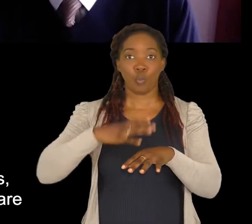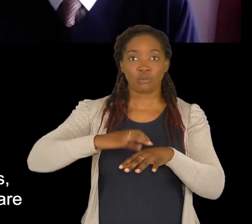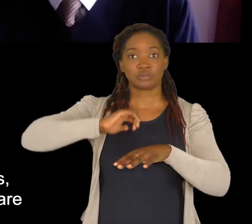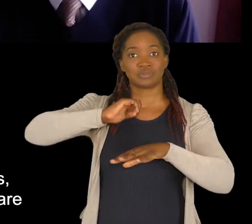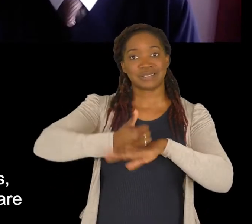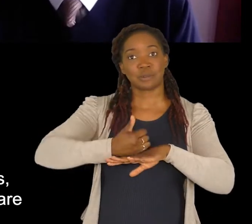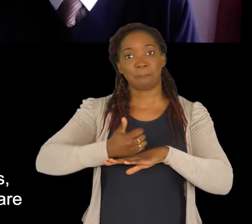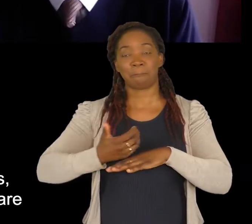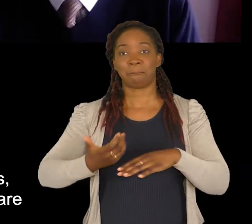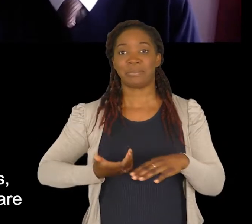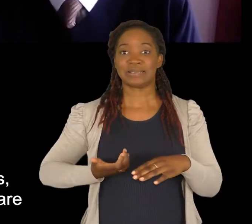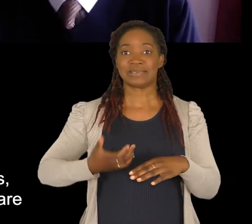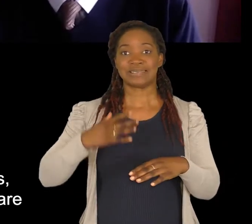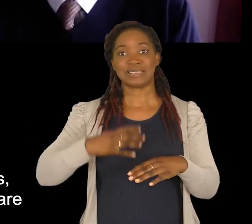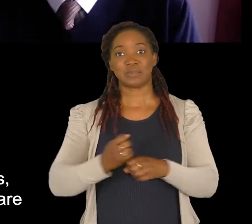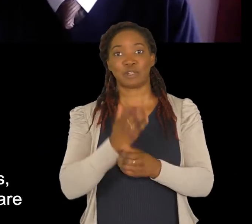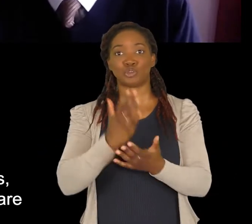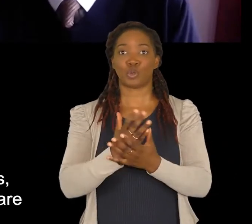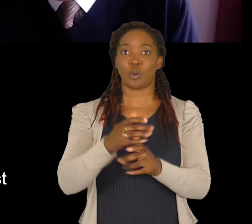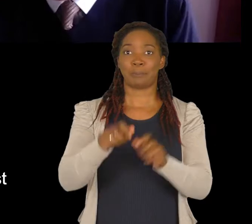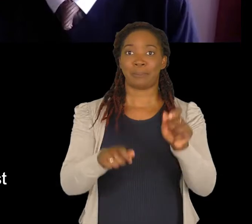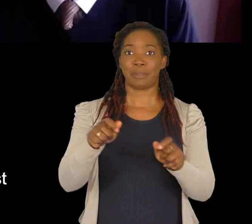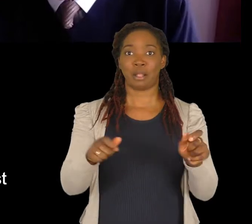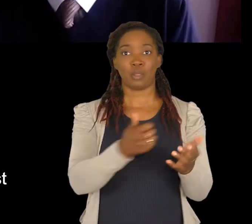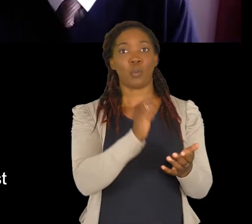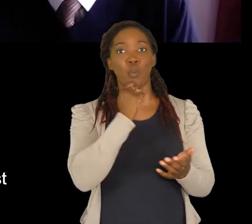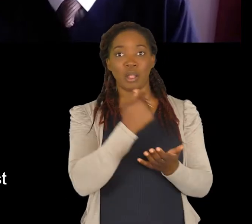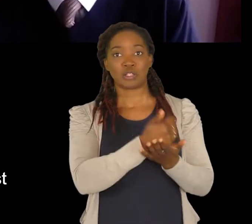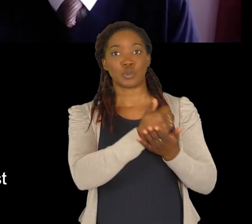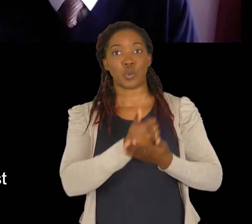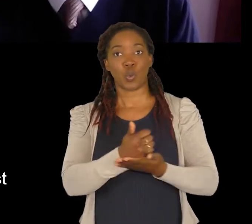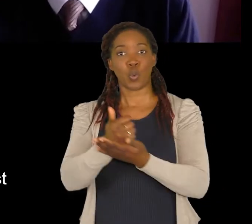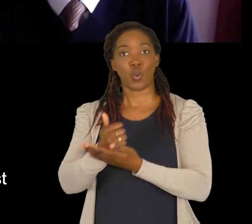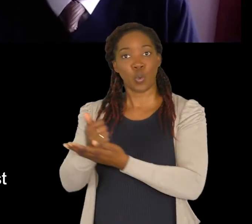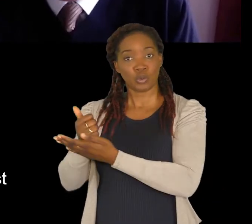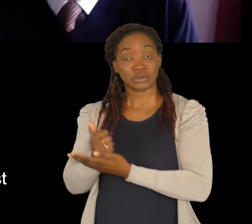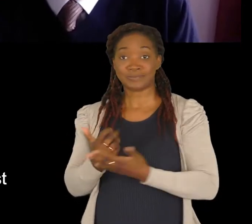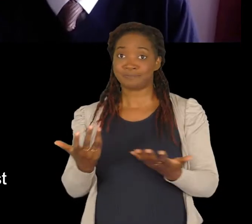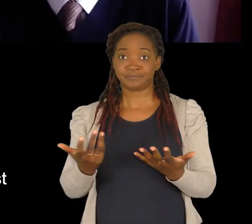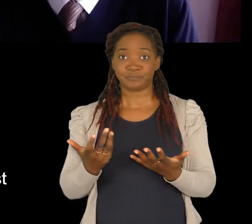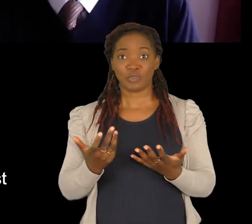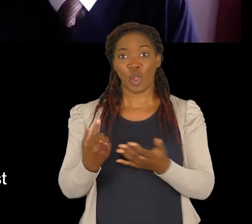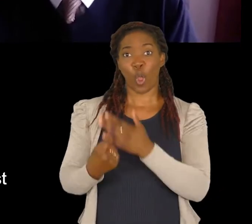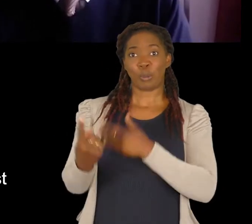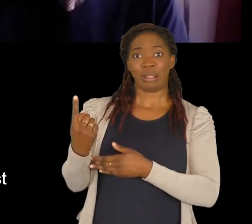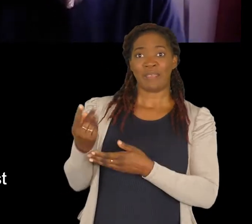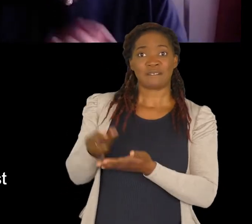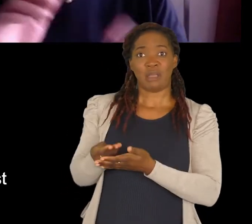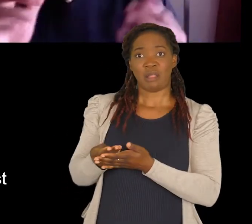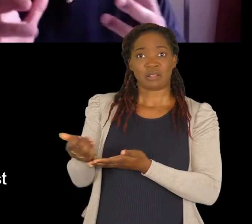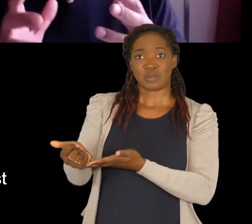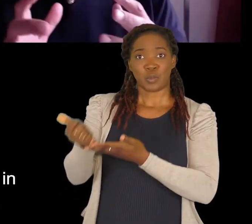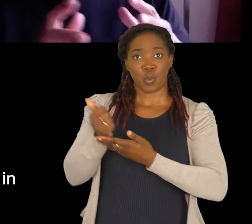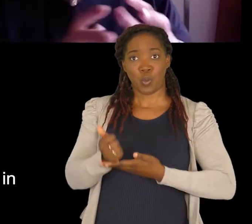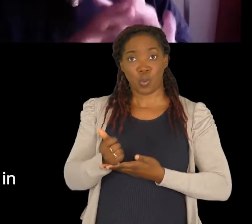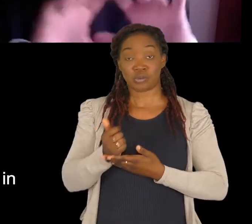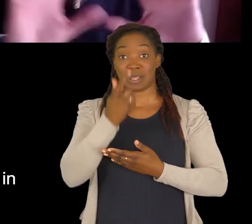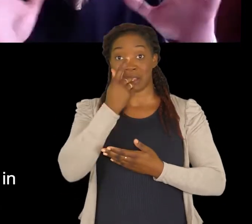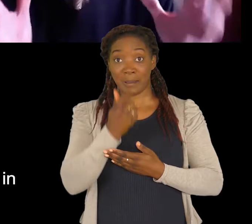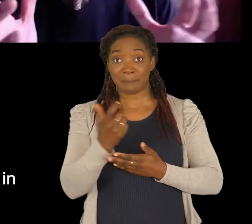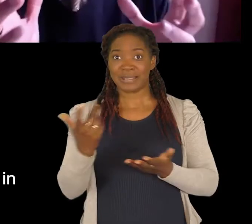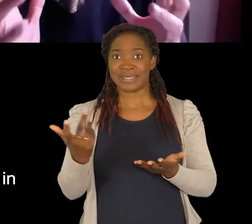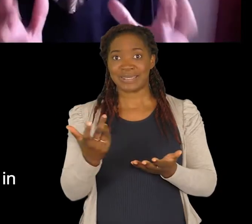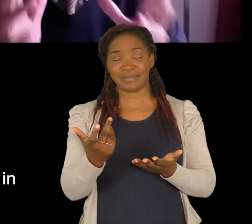up a business, you need to be surrounded by people that are going to support you, right? And this is not just financially, it's people that will support you with